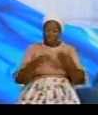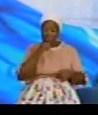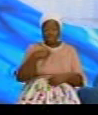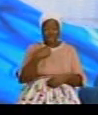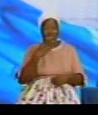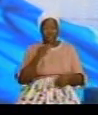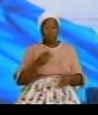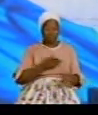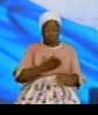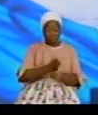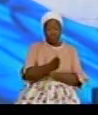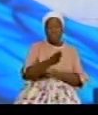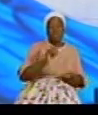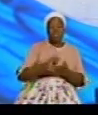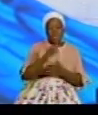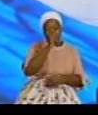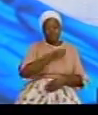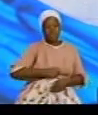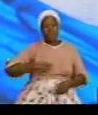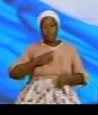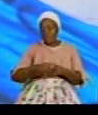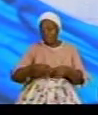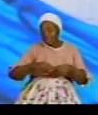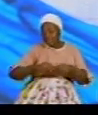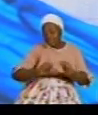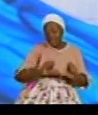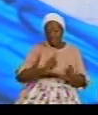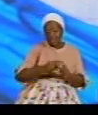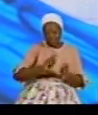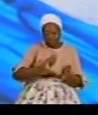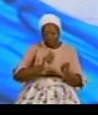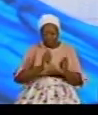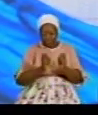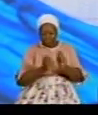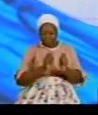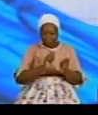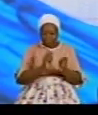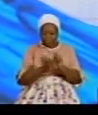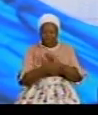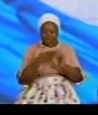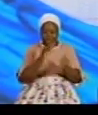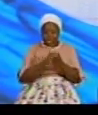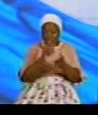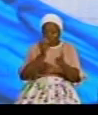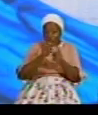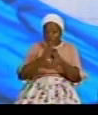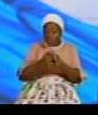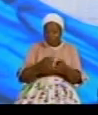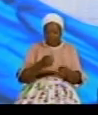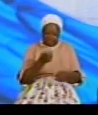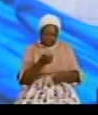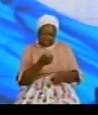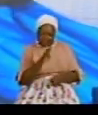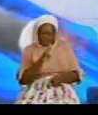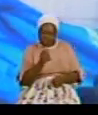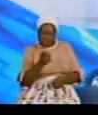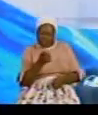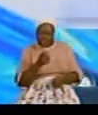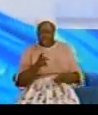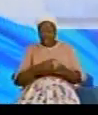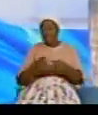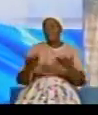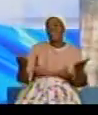if he tries to ameliorate, if he tries to tone down the word of God and says, actually,